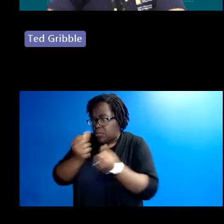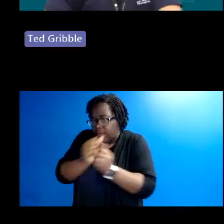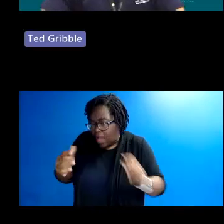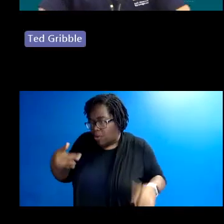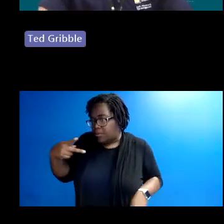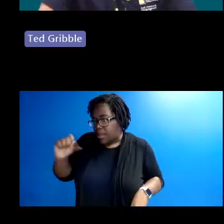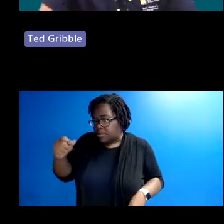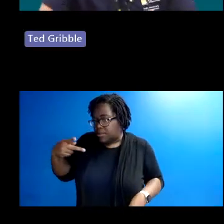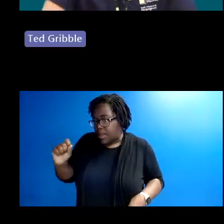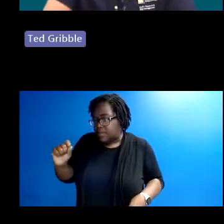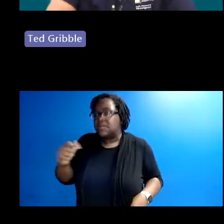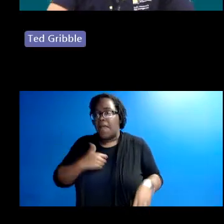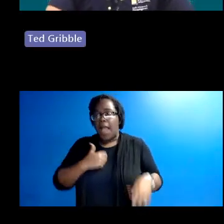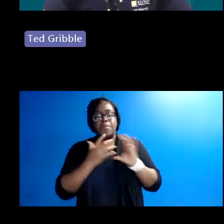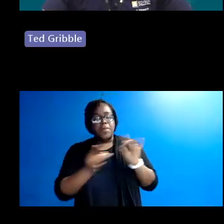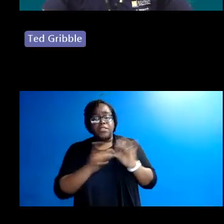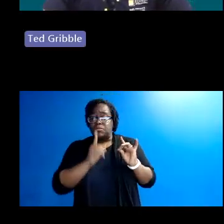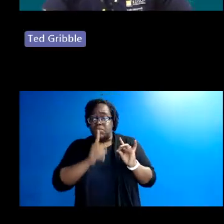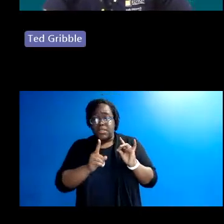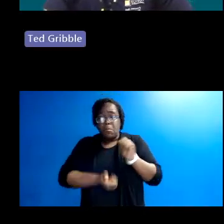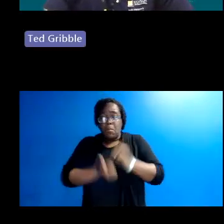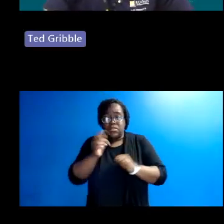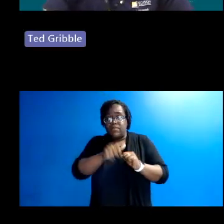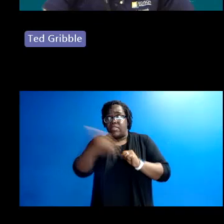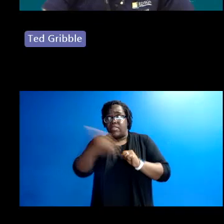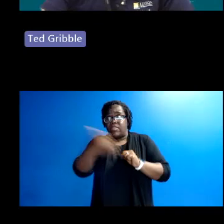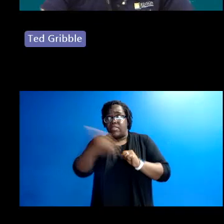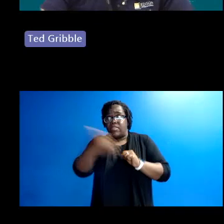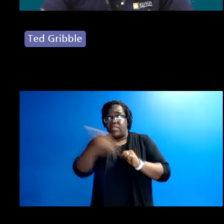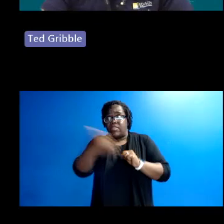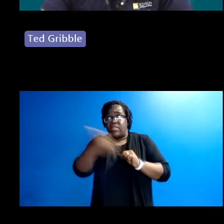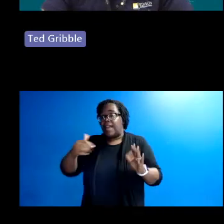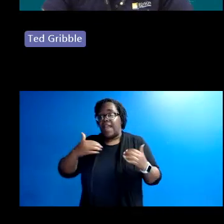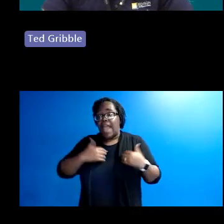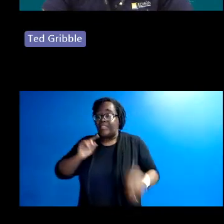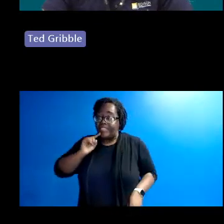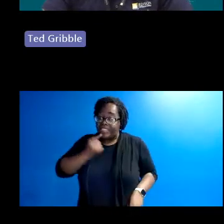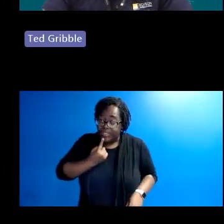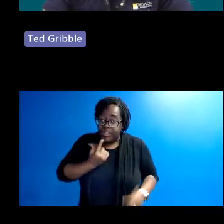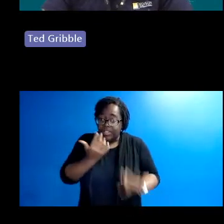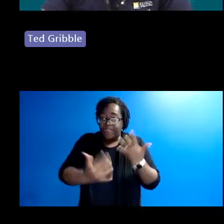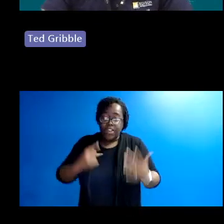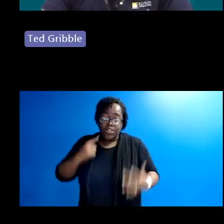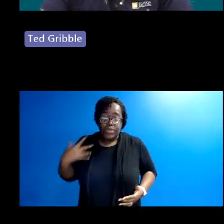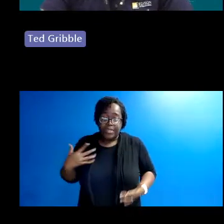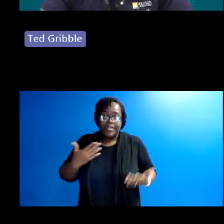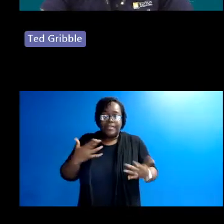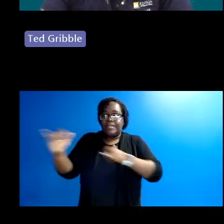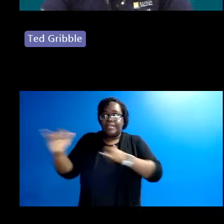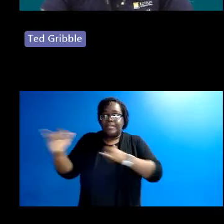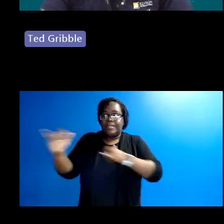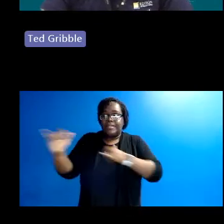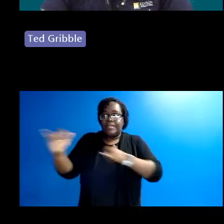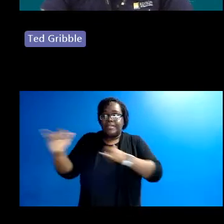So I mentioned this, but most of the rest of the country doesn't have the extreme high fire risk that California has. There are,